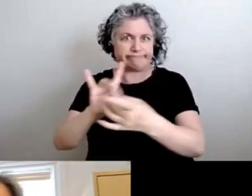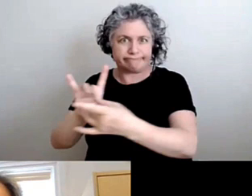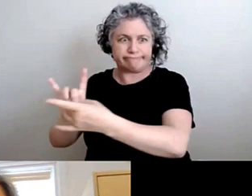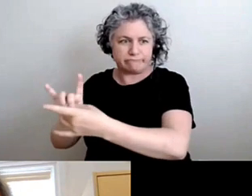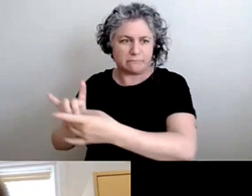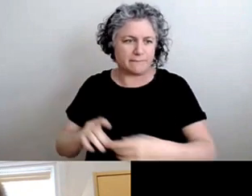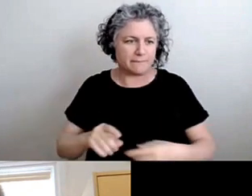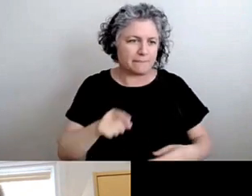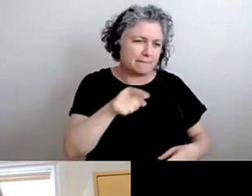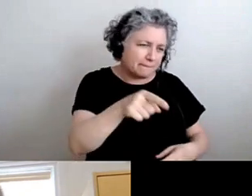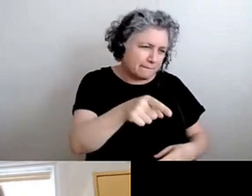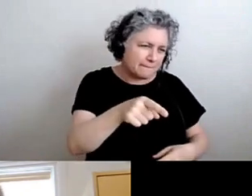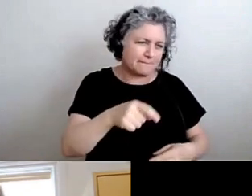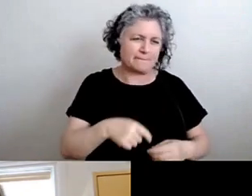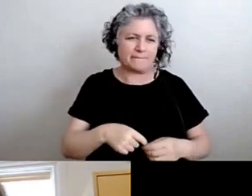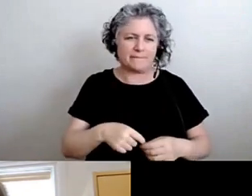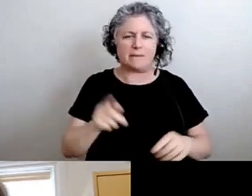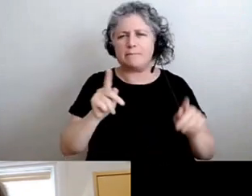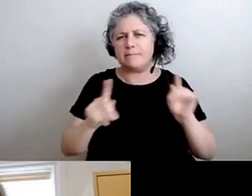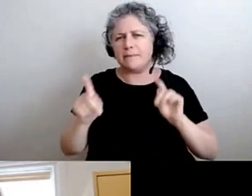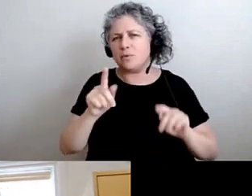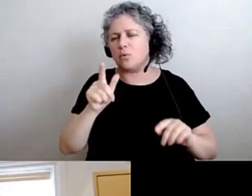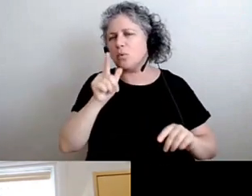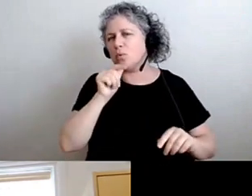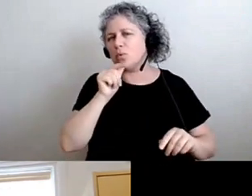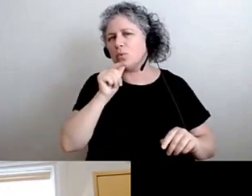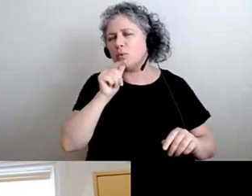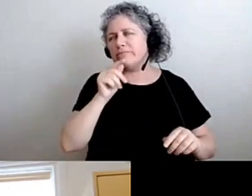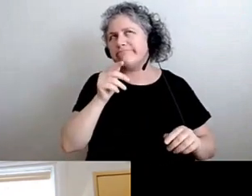it will recommend for you people that are